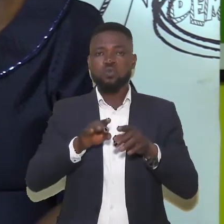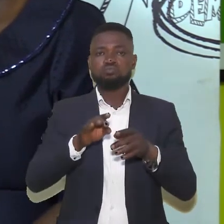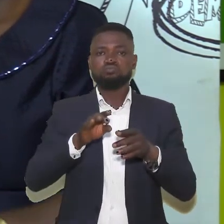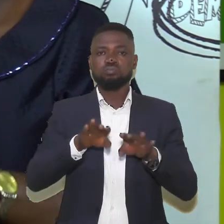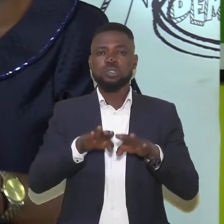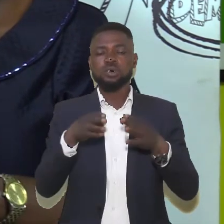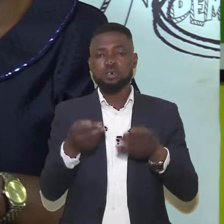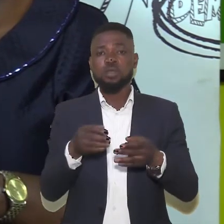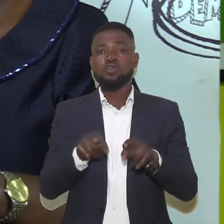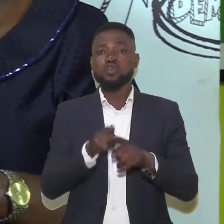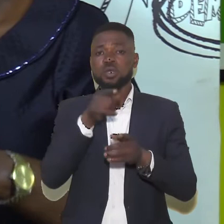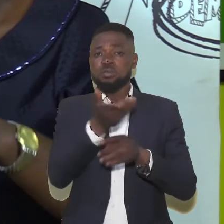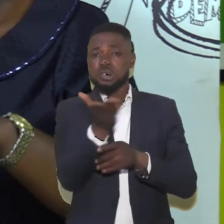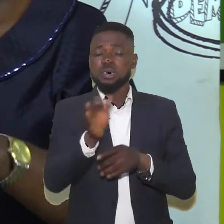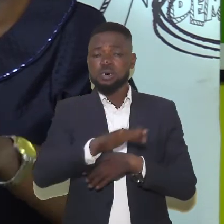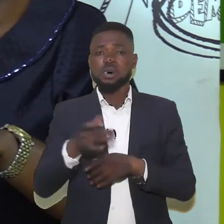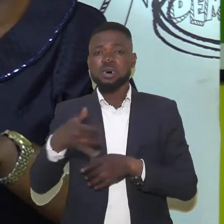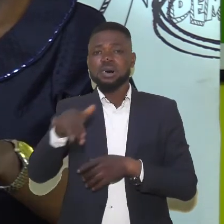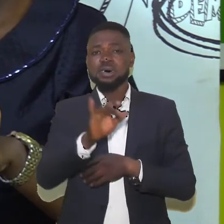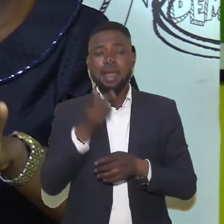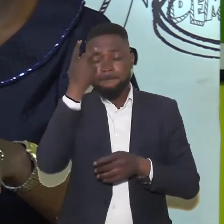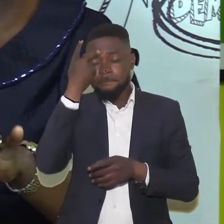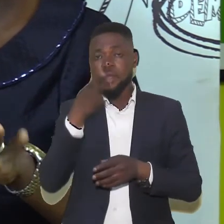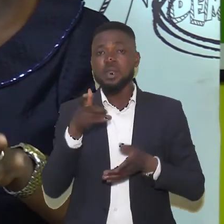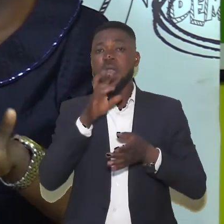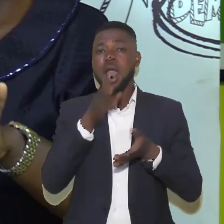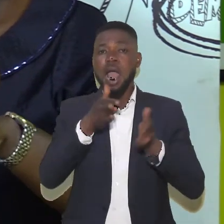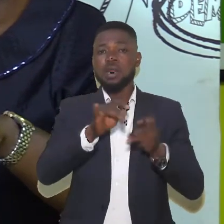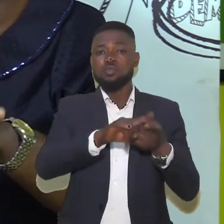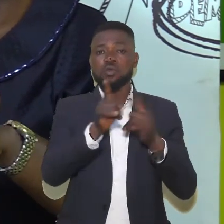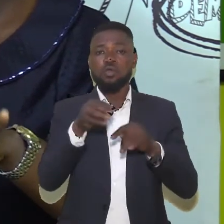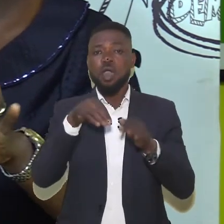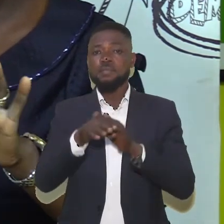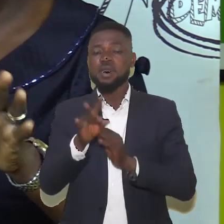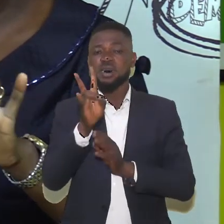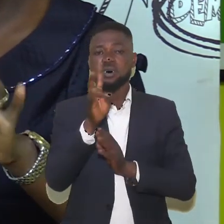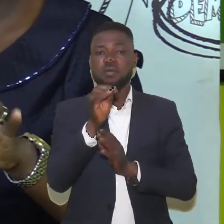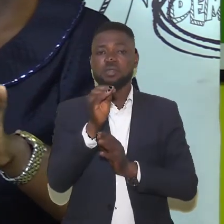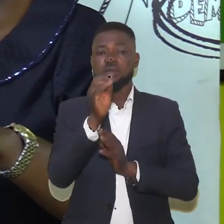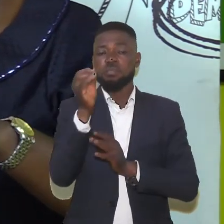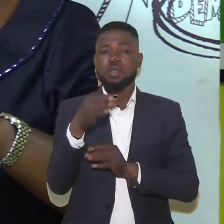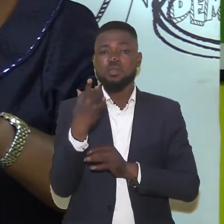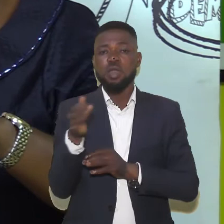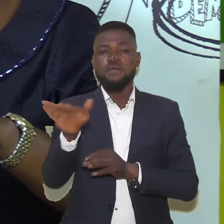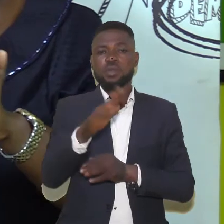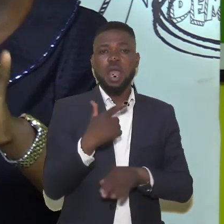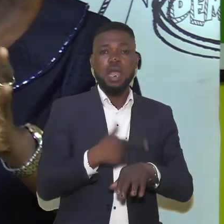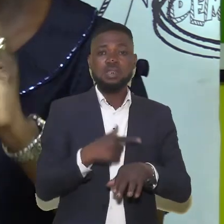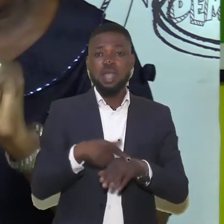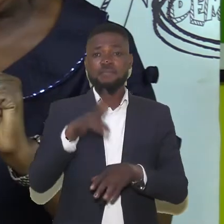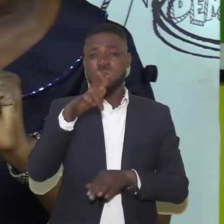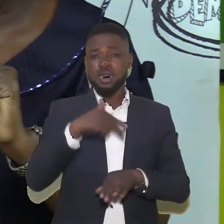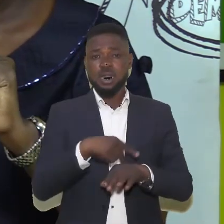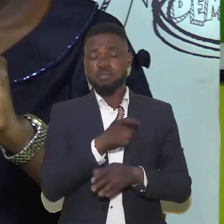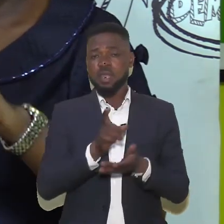resume. So these children, their parents are allowed to come in, I think 70% of the time. That works out about three times